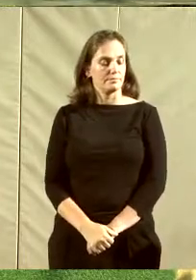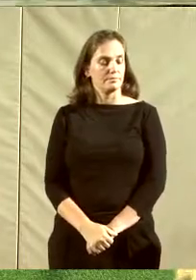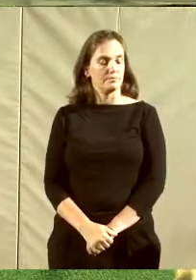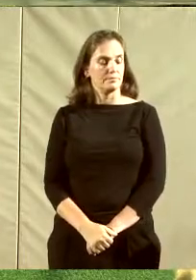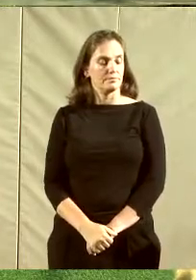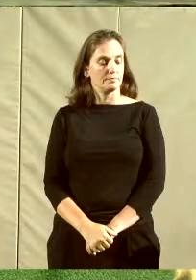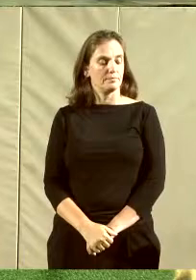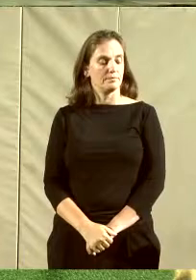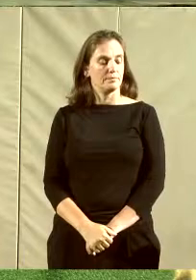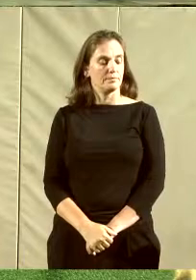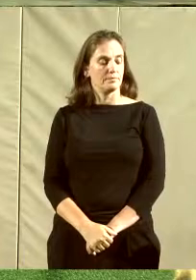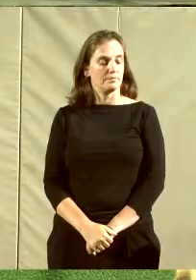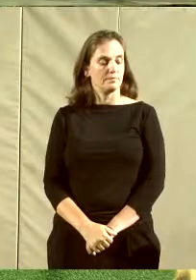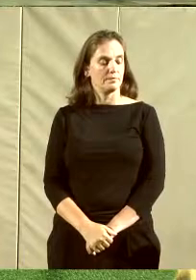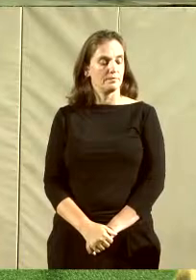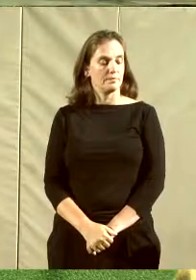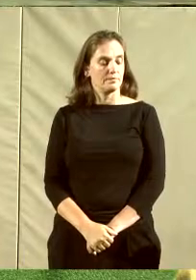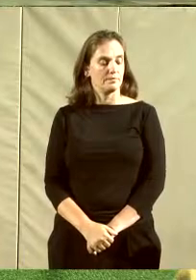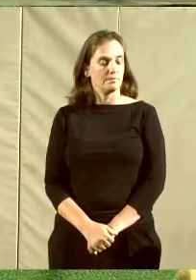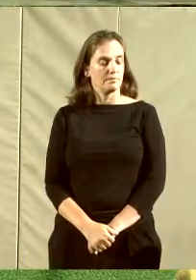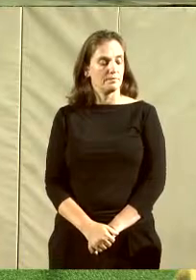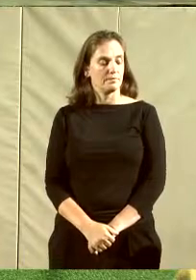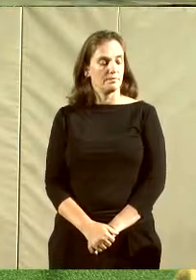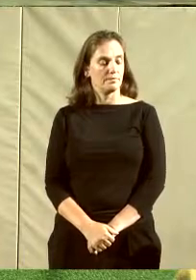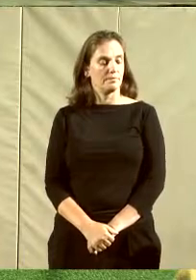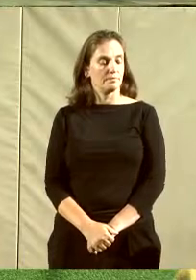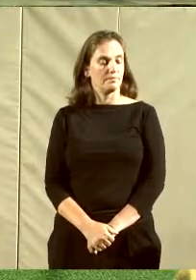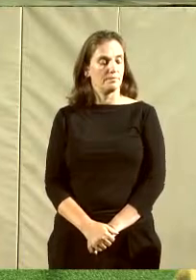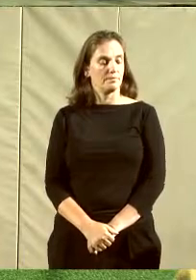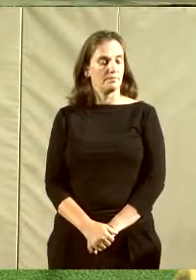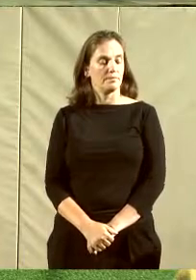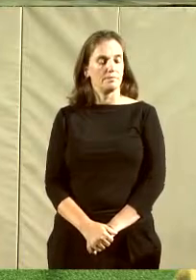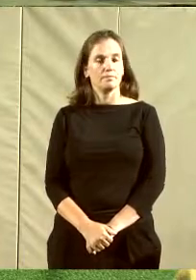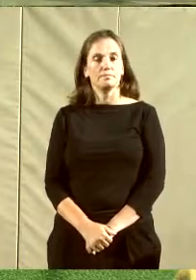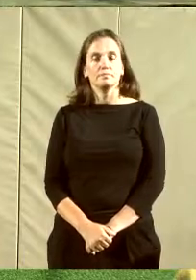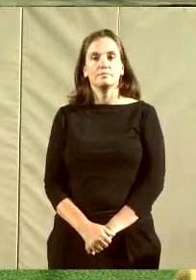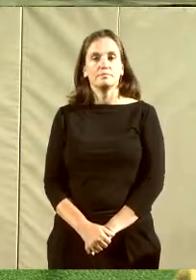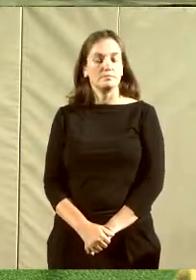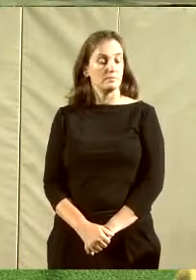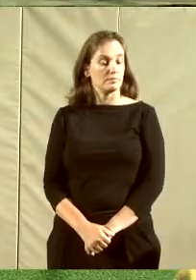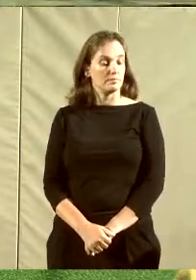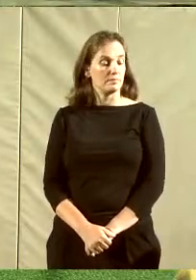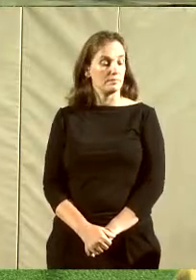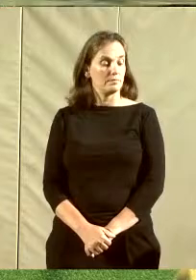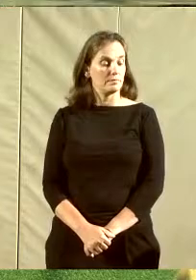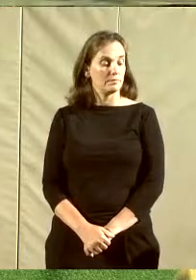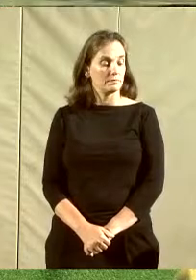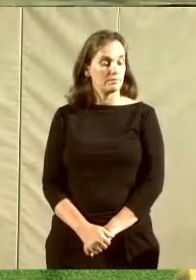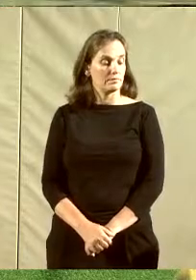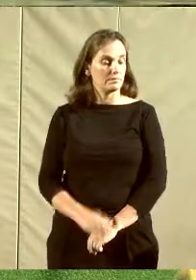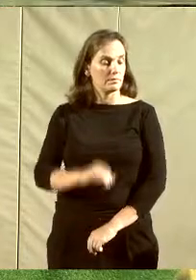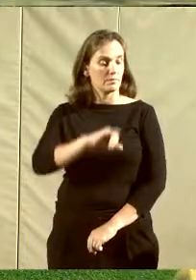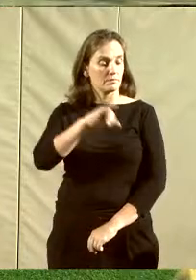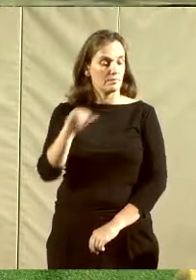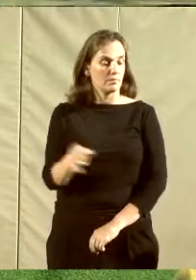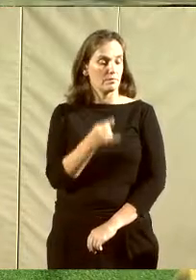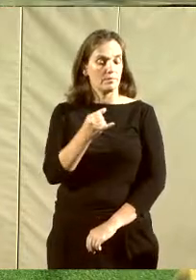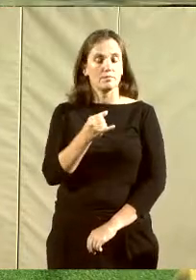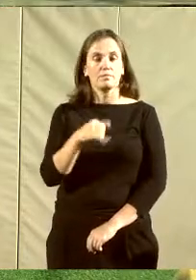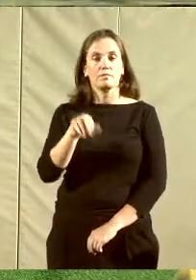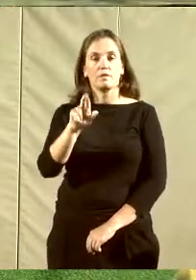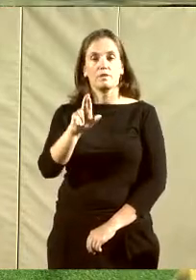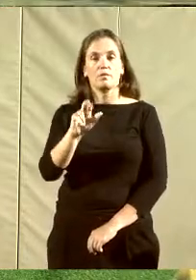Yep, same thing. Jose Dadrian